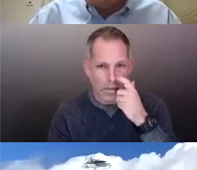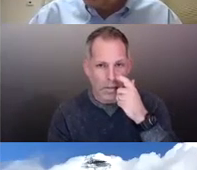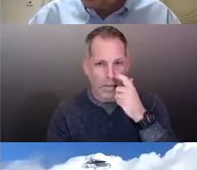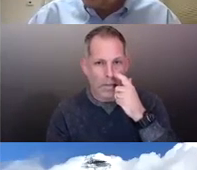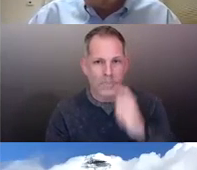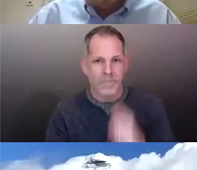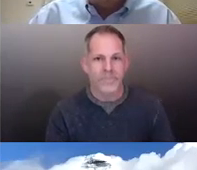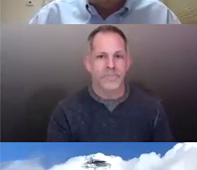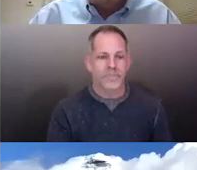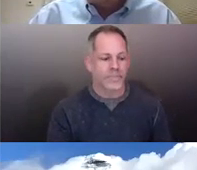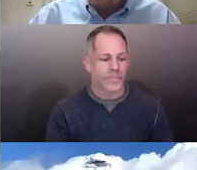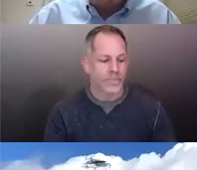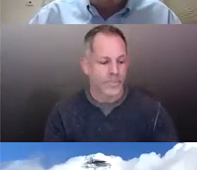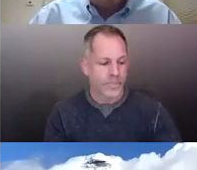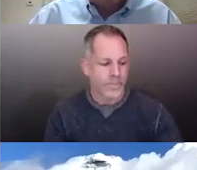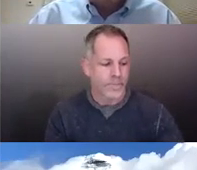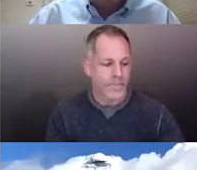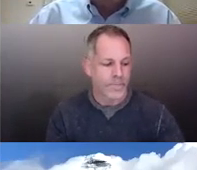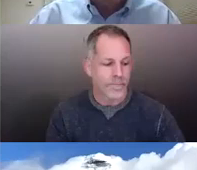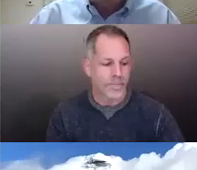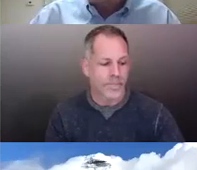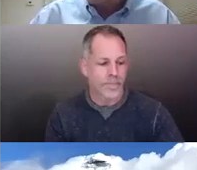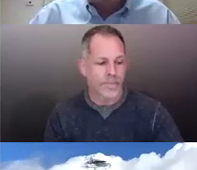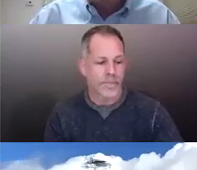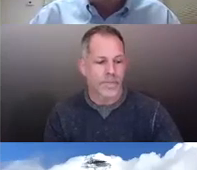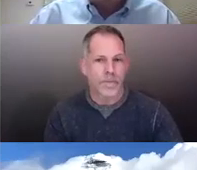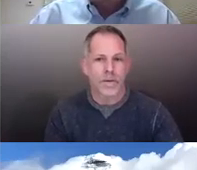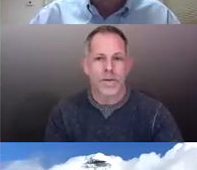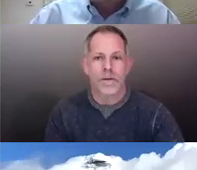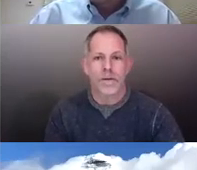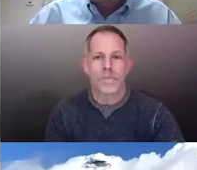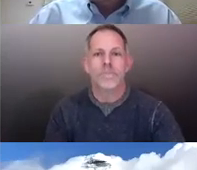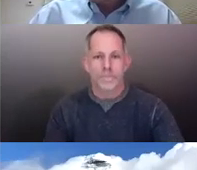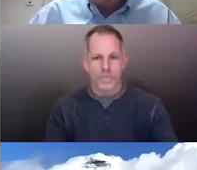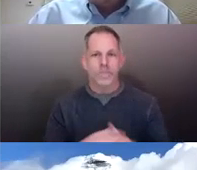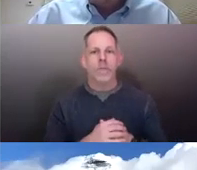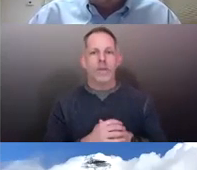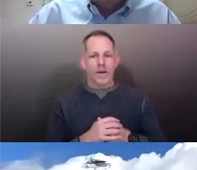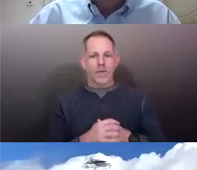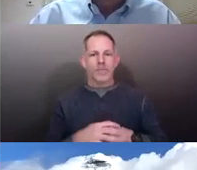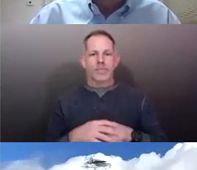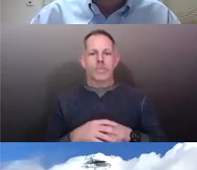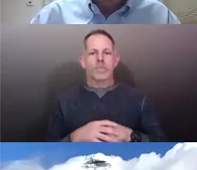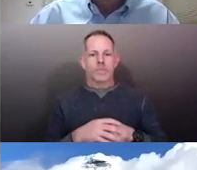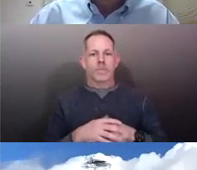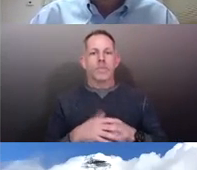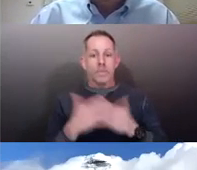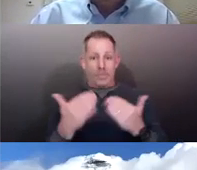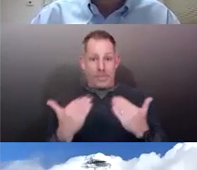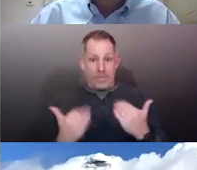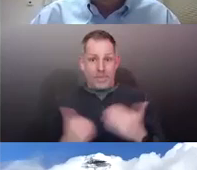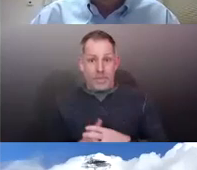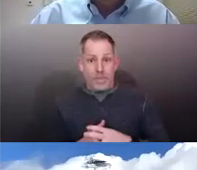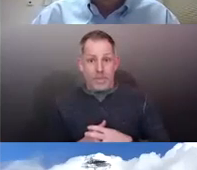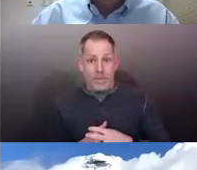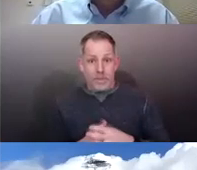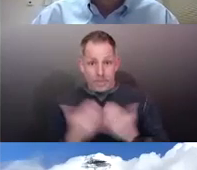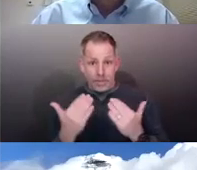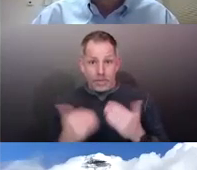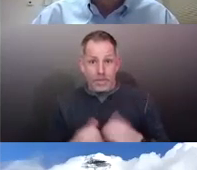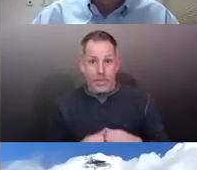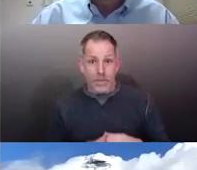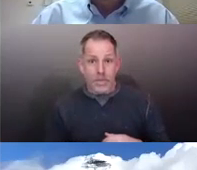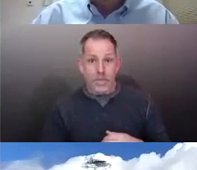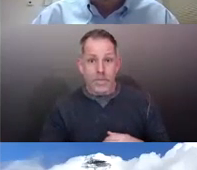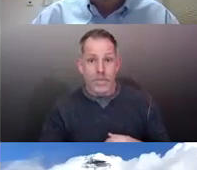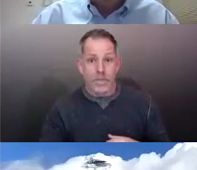are increasing, though, for the first time, as you can see, in quite a while. So that's a signal of caution, but fortunately, in terms of